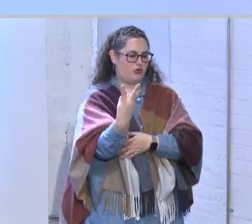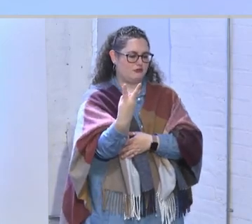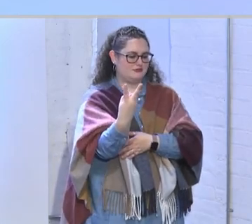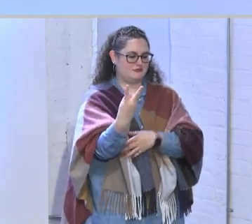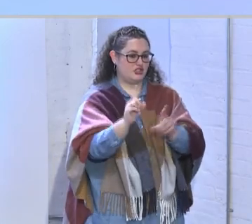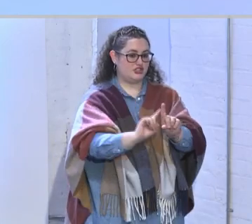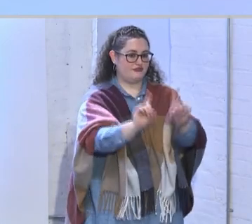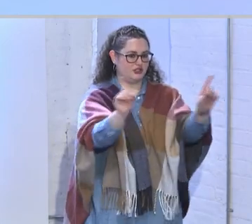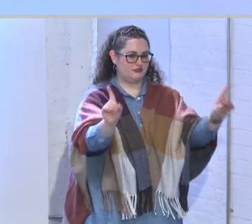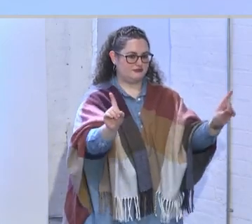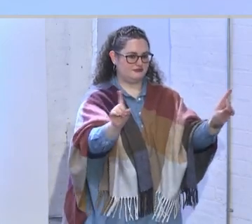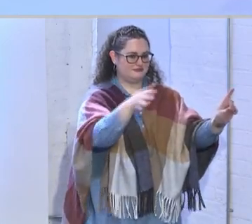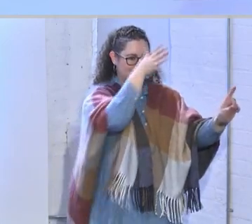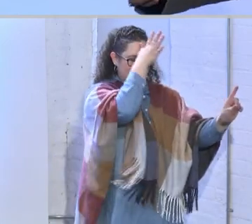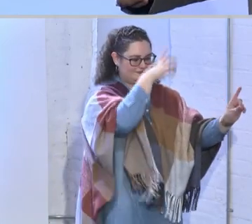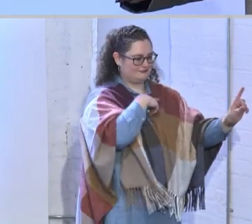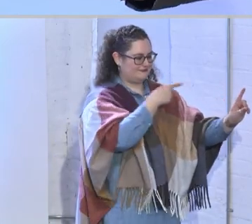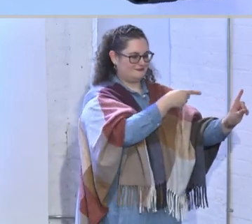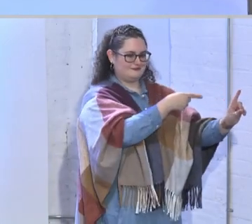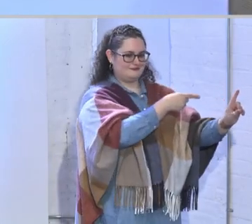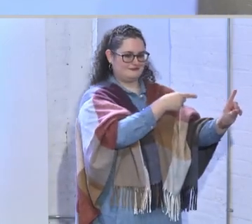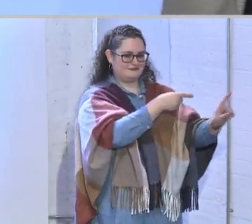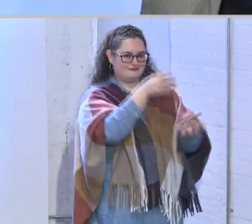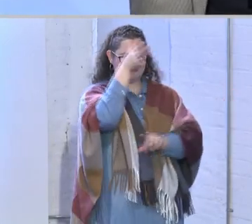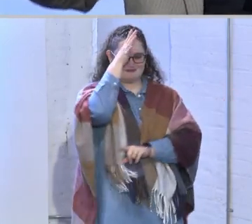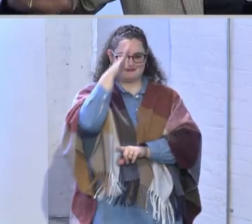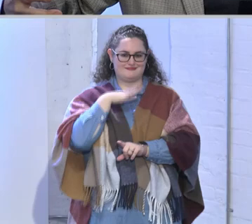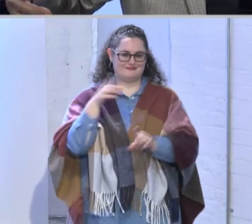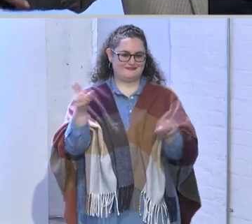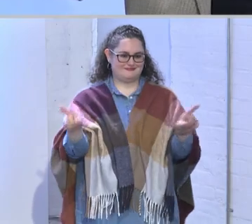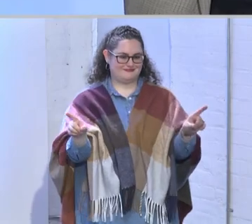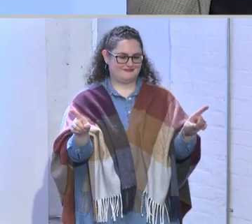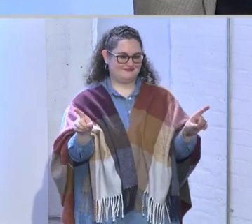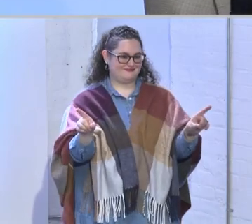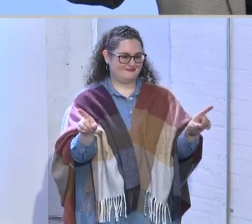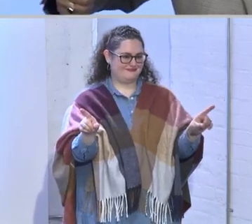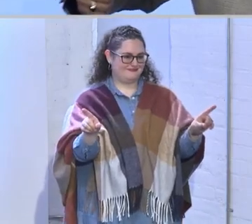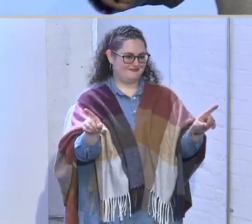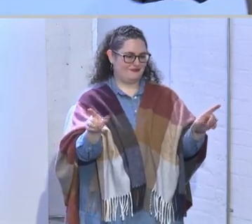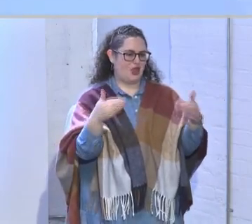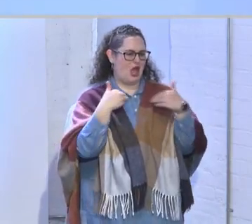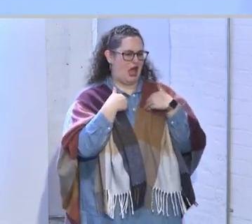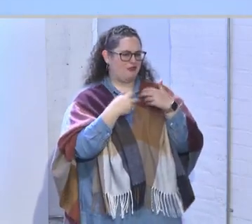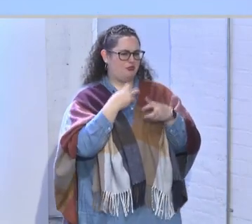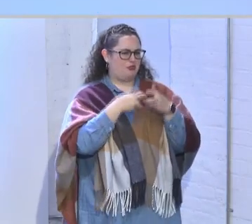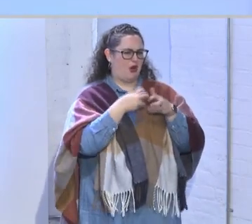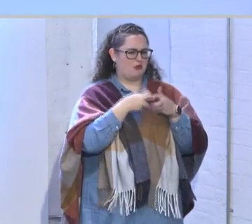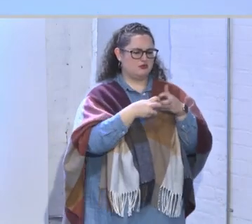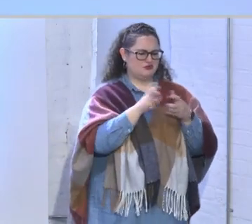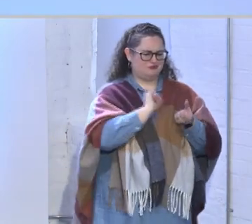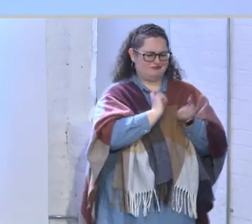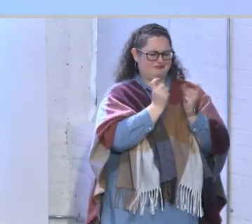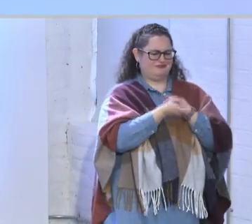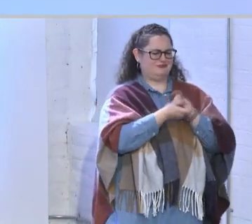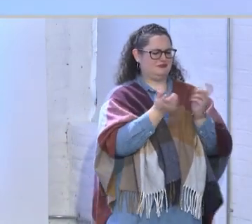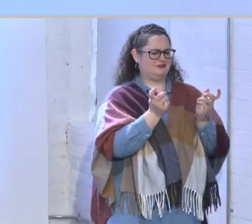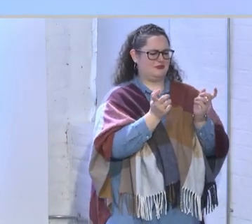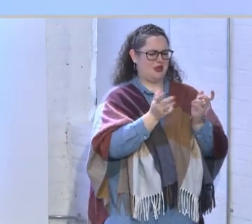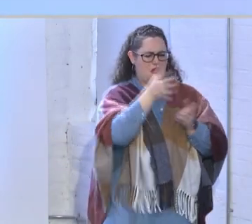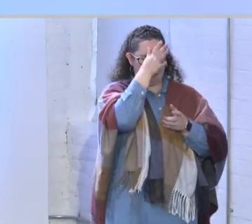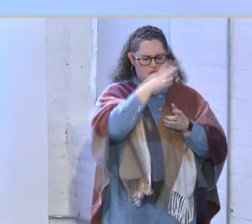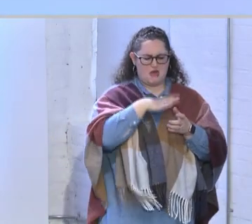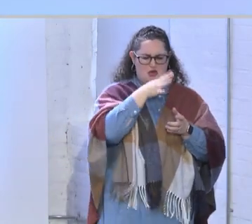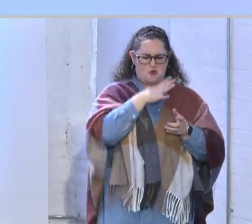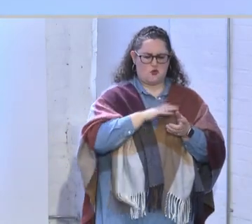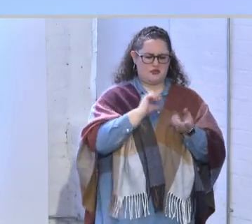verse that he used to prove that, see, it's okay to have problems with your gender and to change your gender is a verse